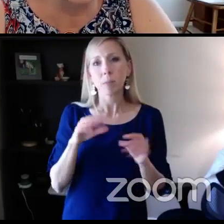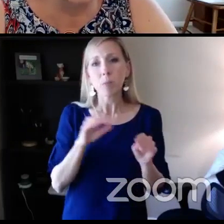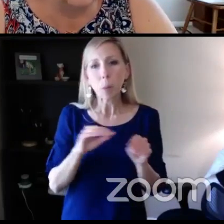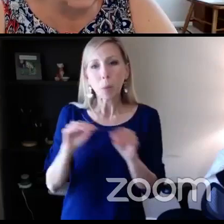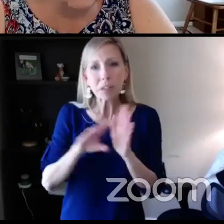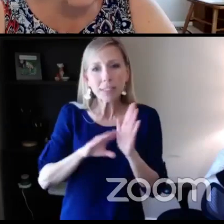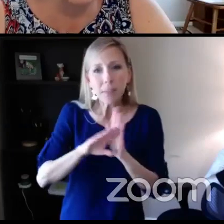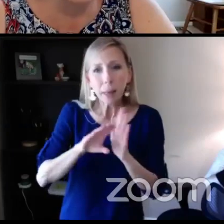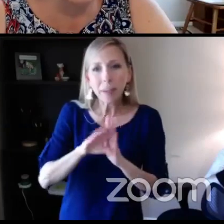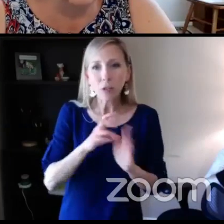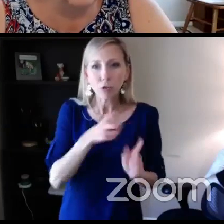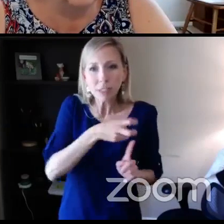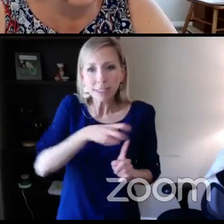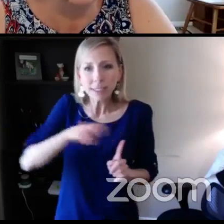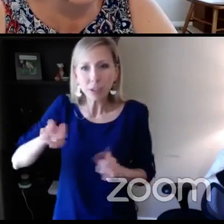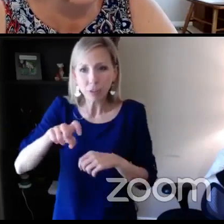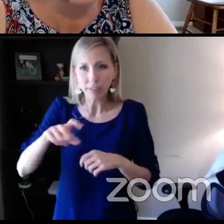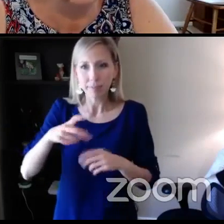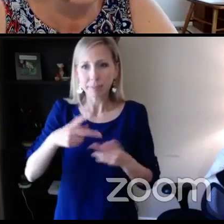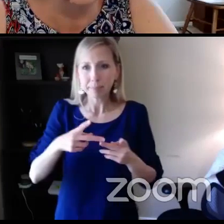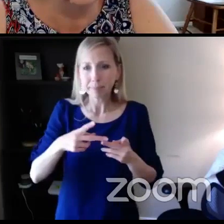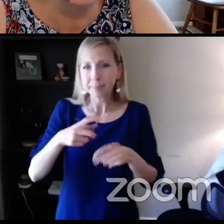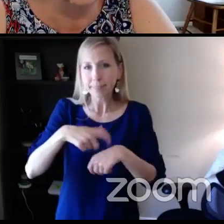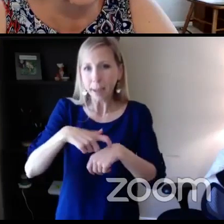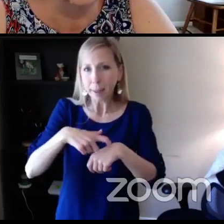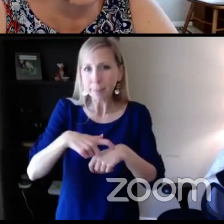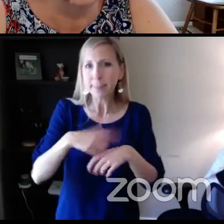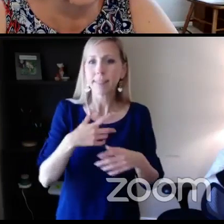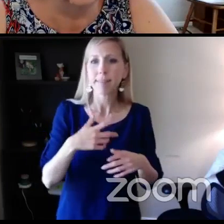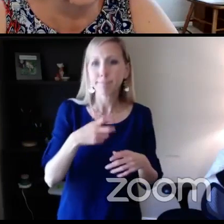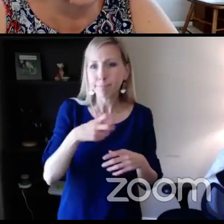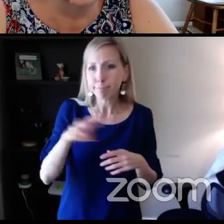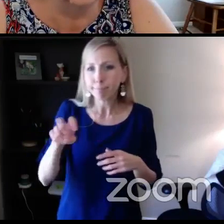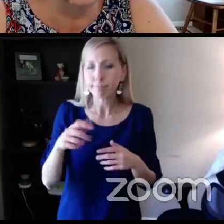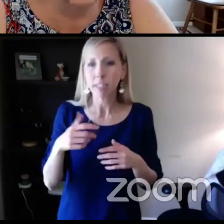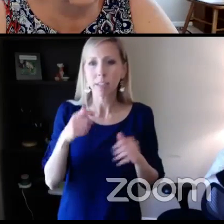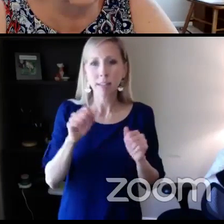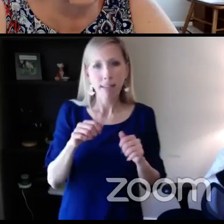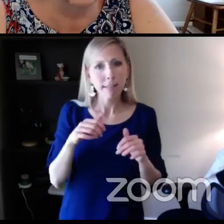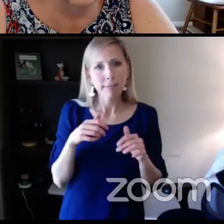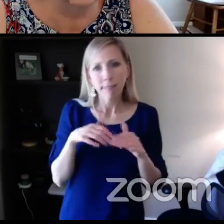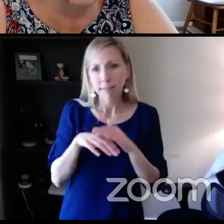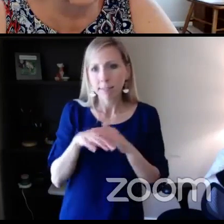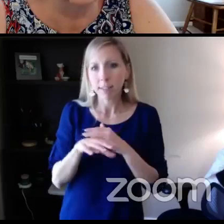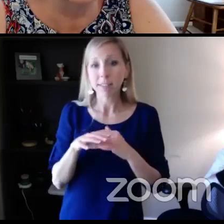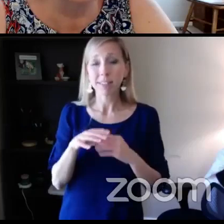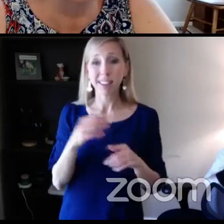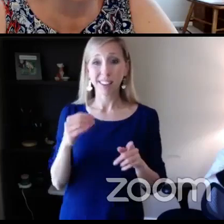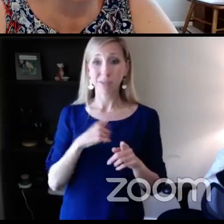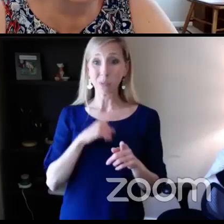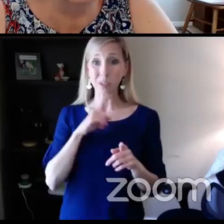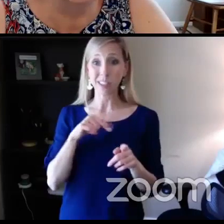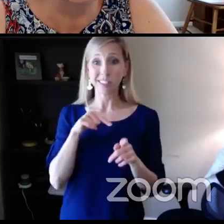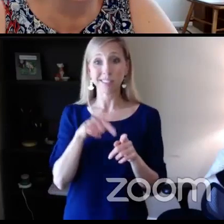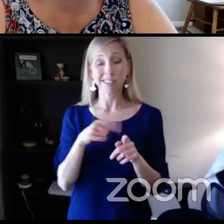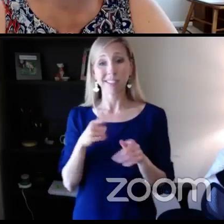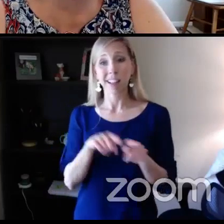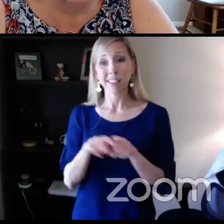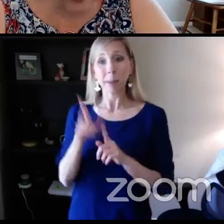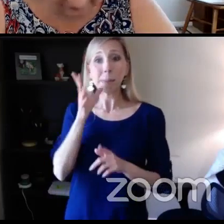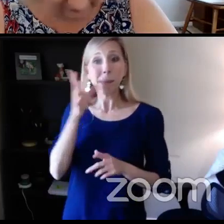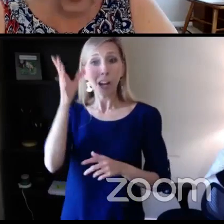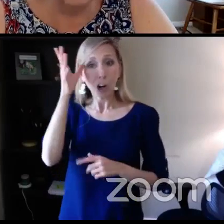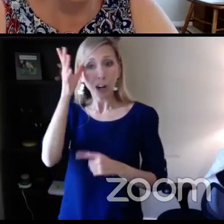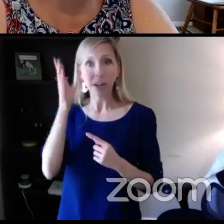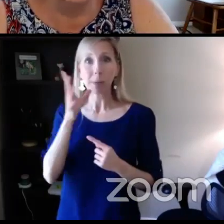of the child's life. And I love how you've mentioned several times when a parent is ready, they can click over to that tab that